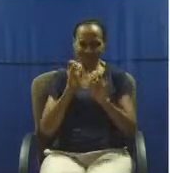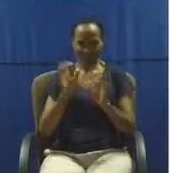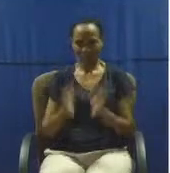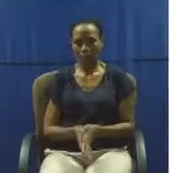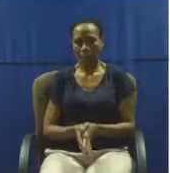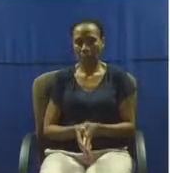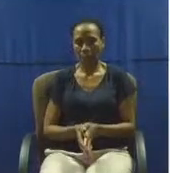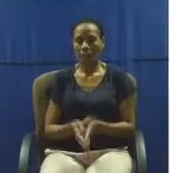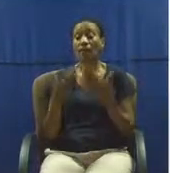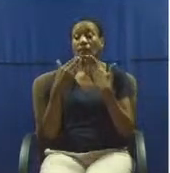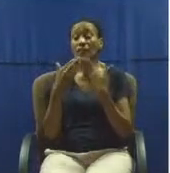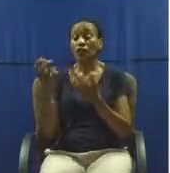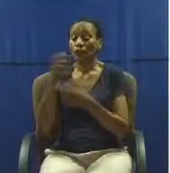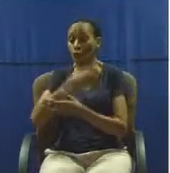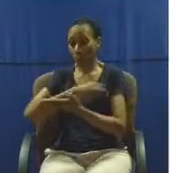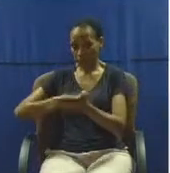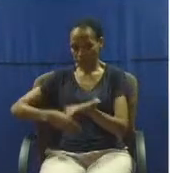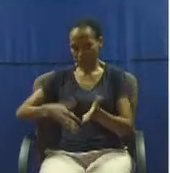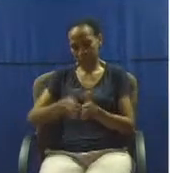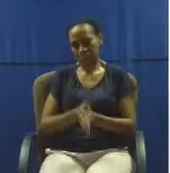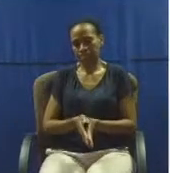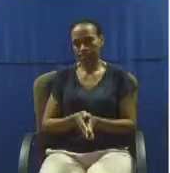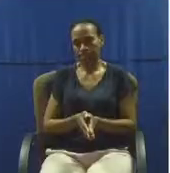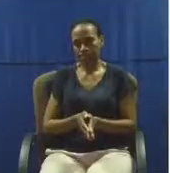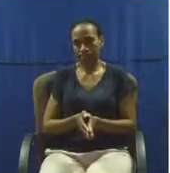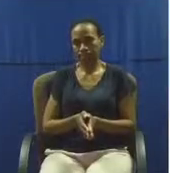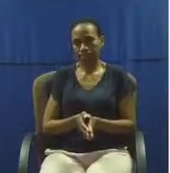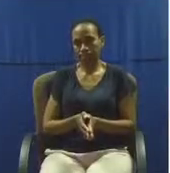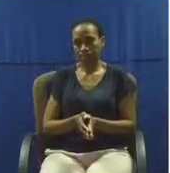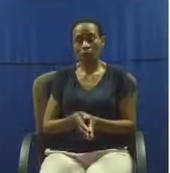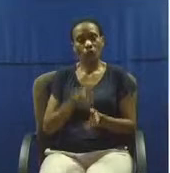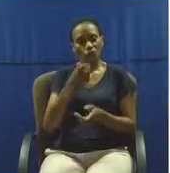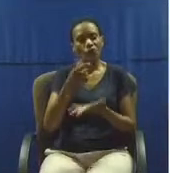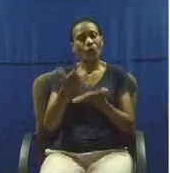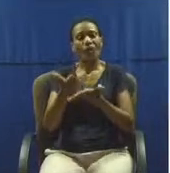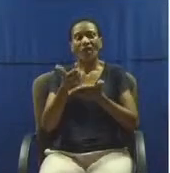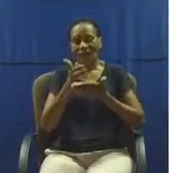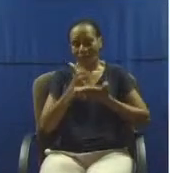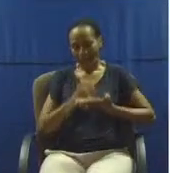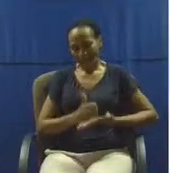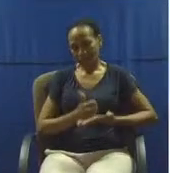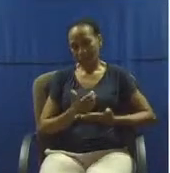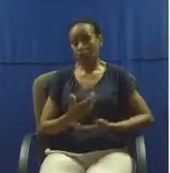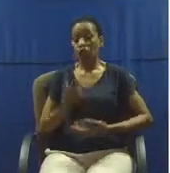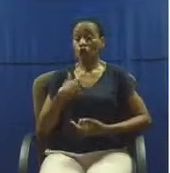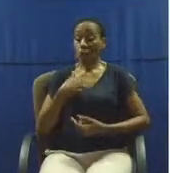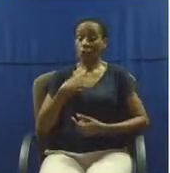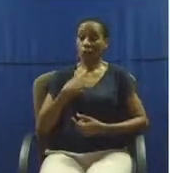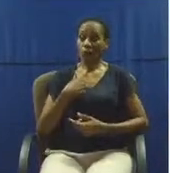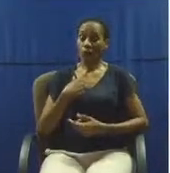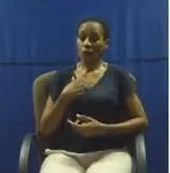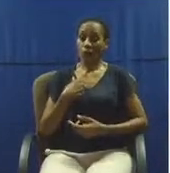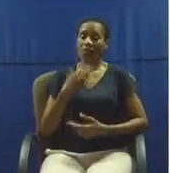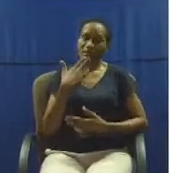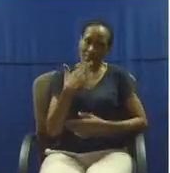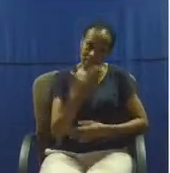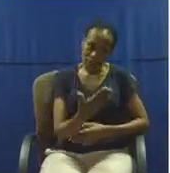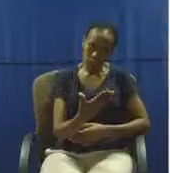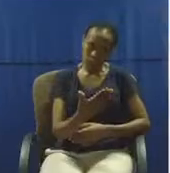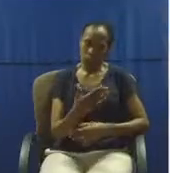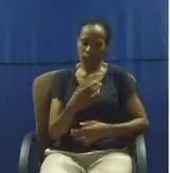Thank you, Mr. President. You saved me from Yes, having I to make a- withdraw. Thank you.